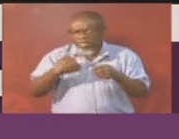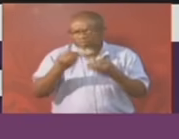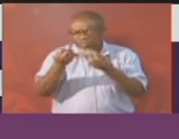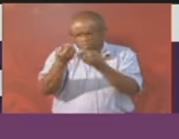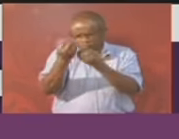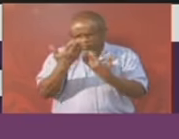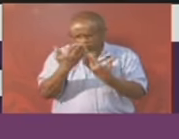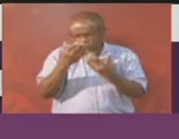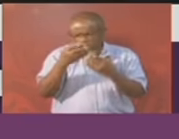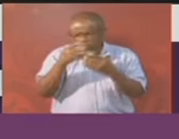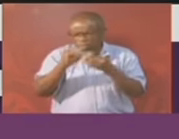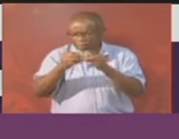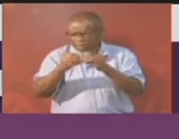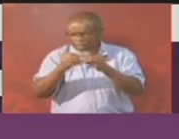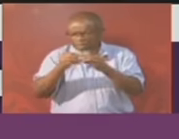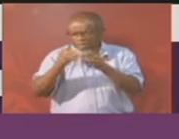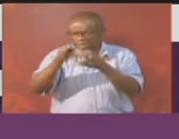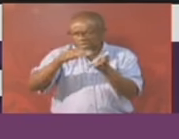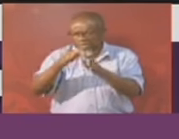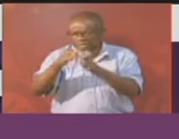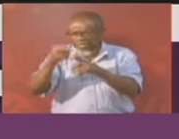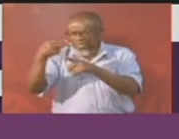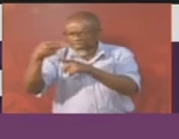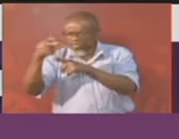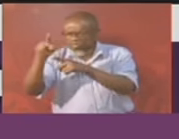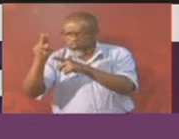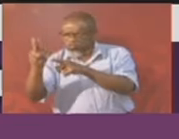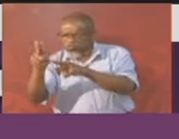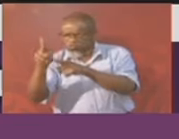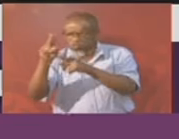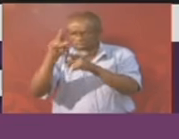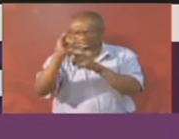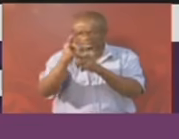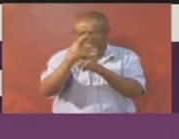and outside of the hospital system?